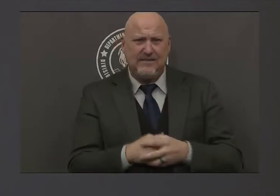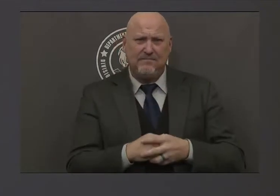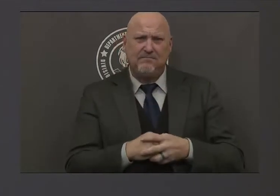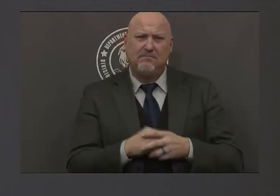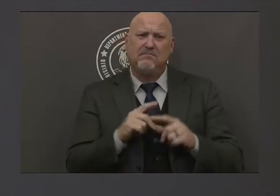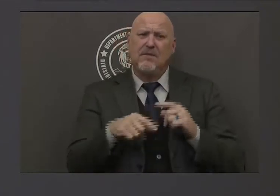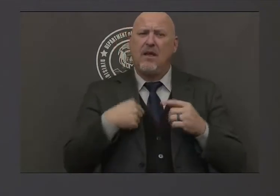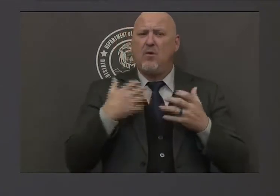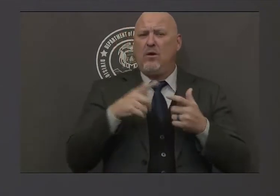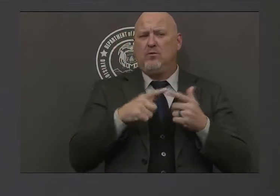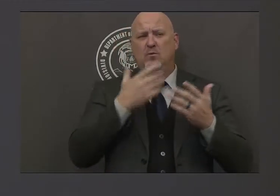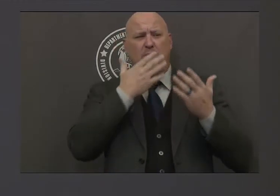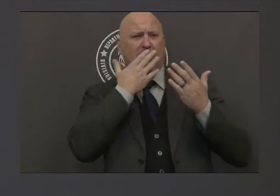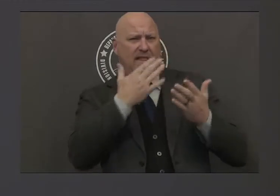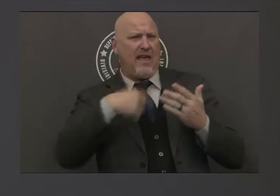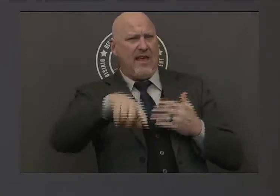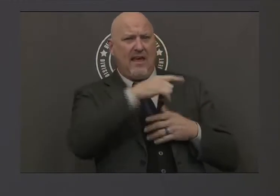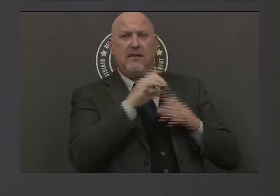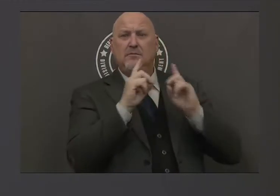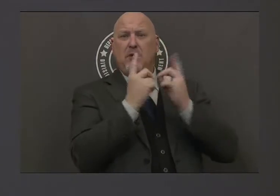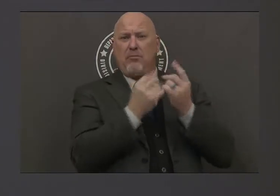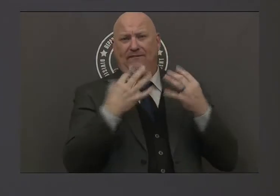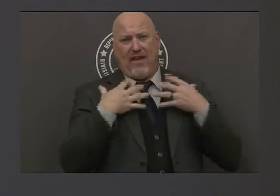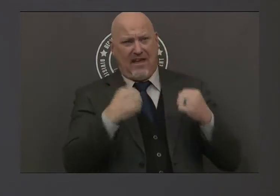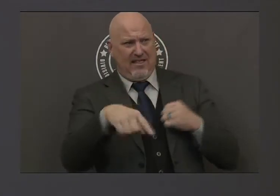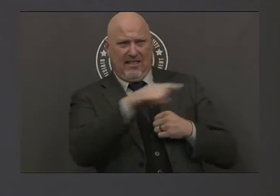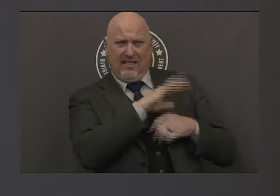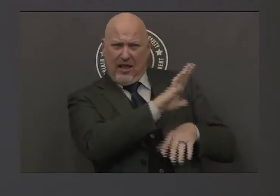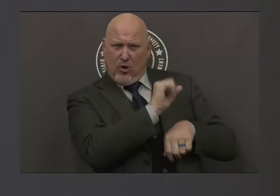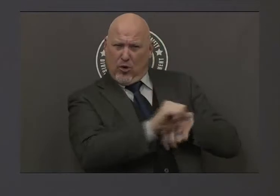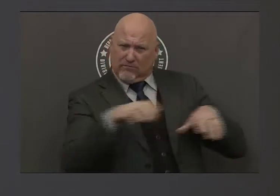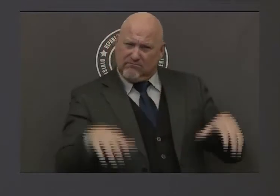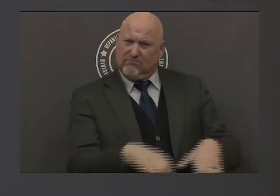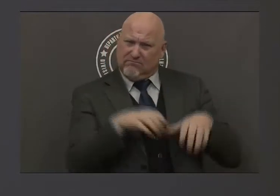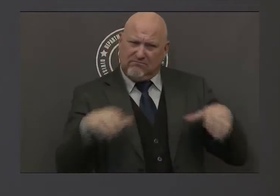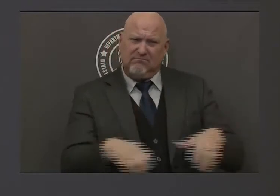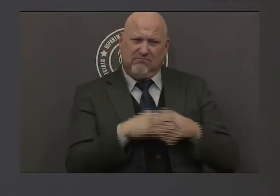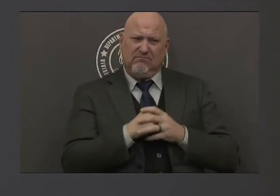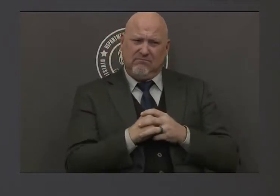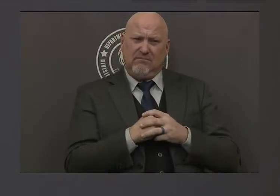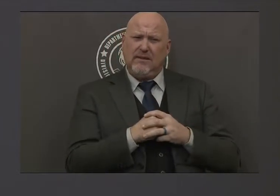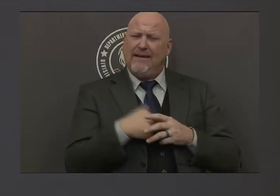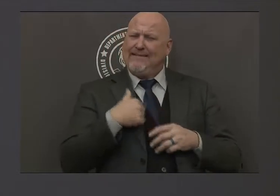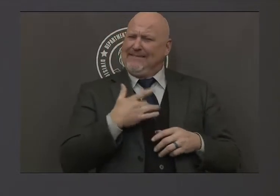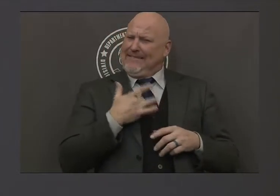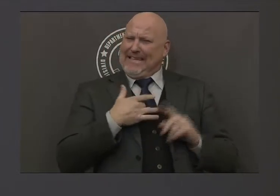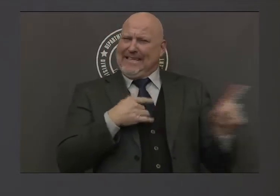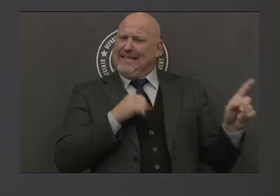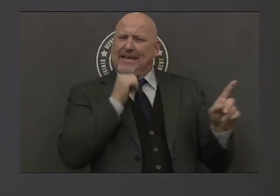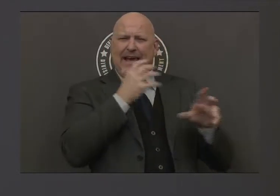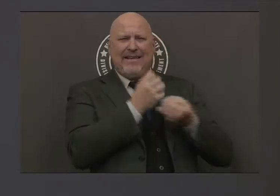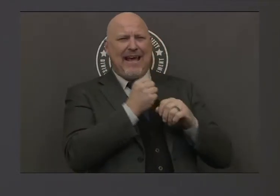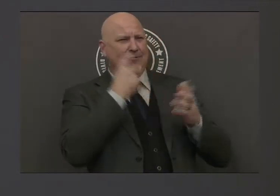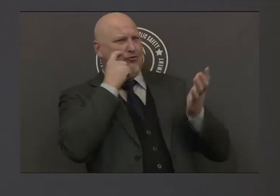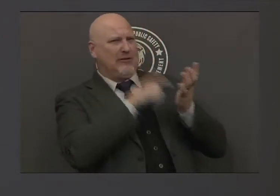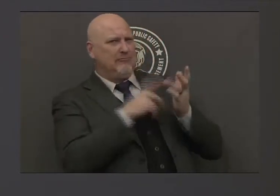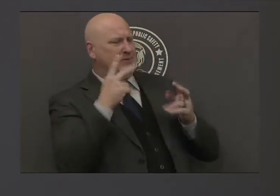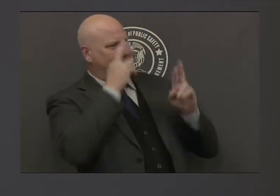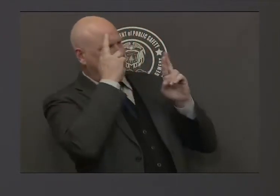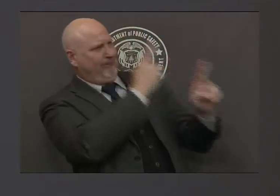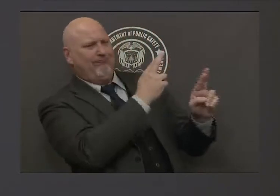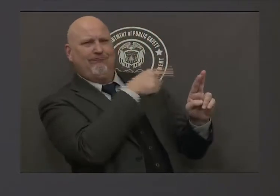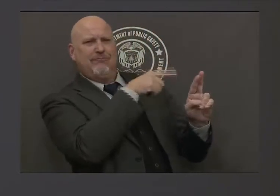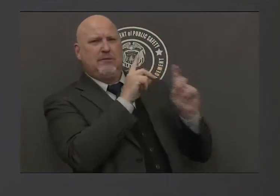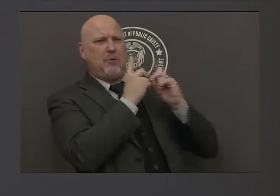Health. They don't get the recognition they deserve. They have been toiling every day, every night, to do